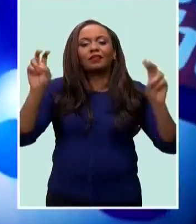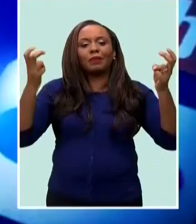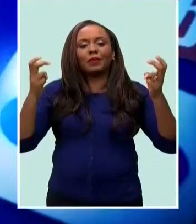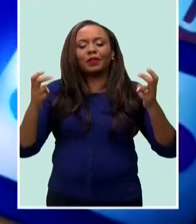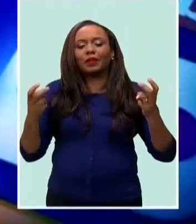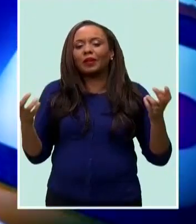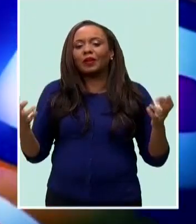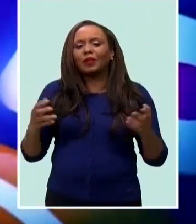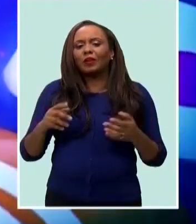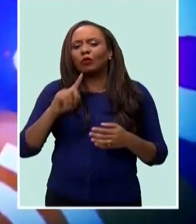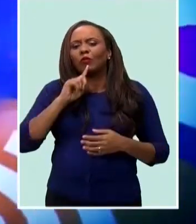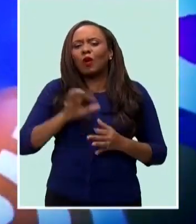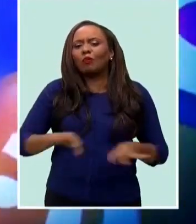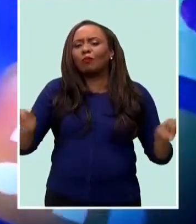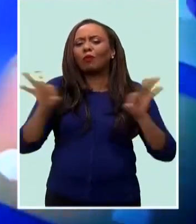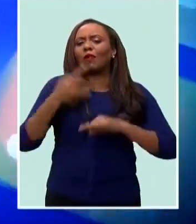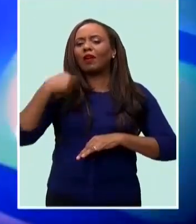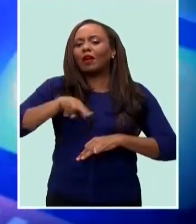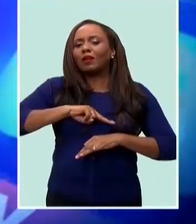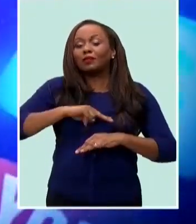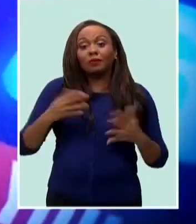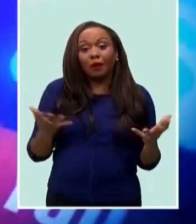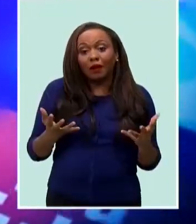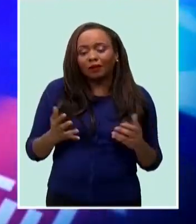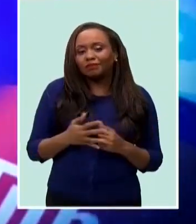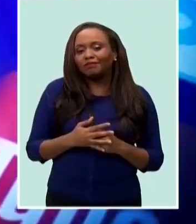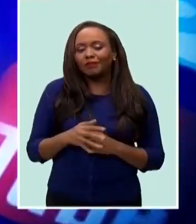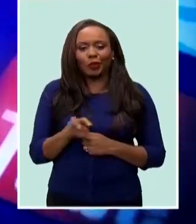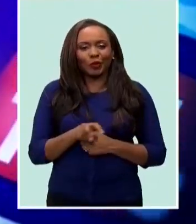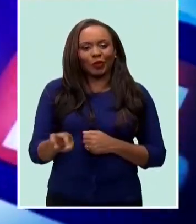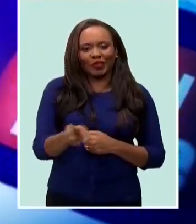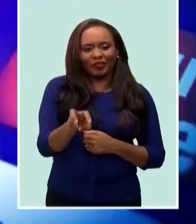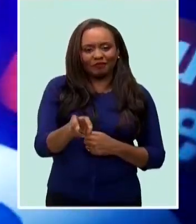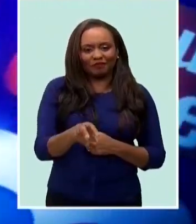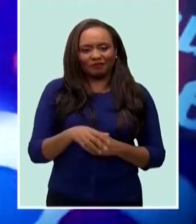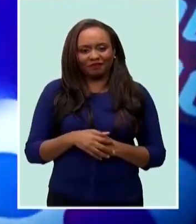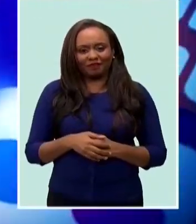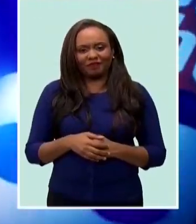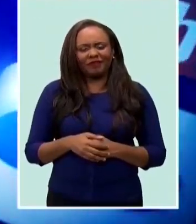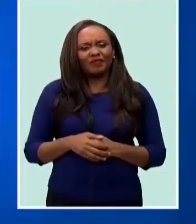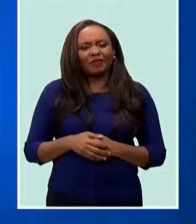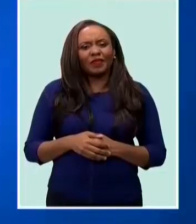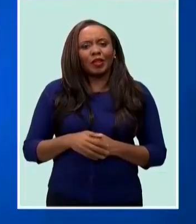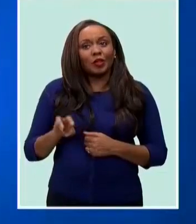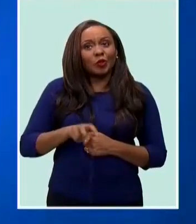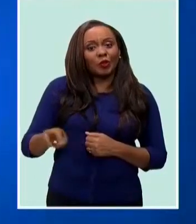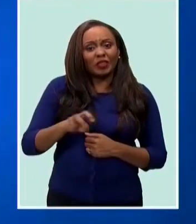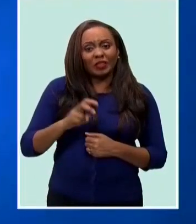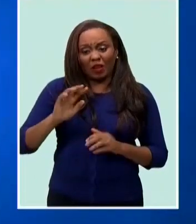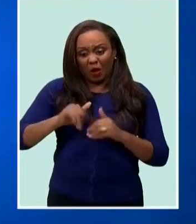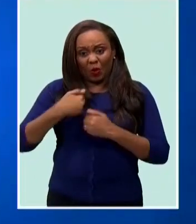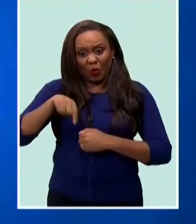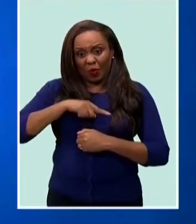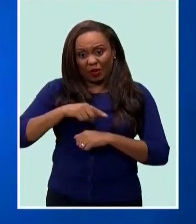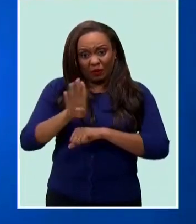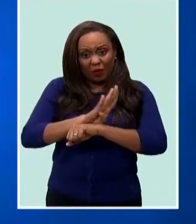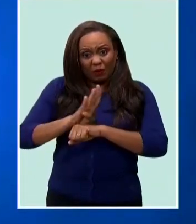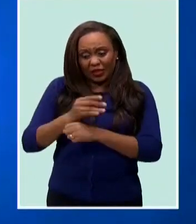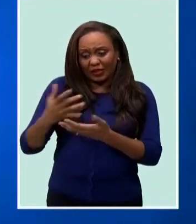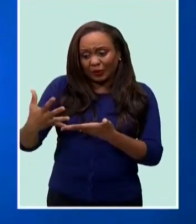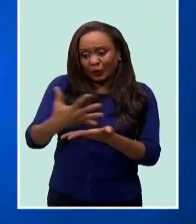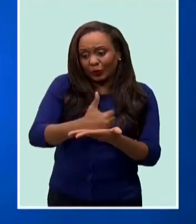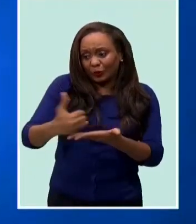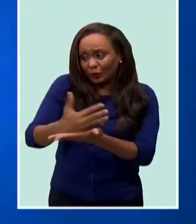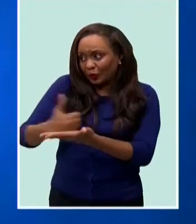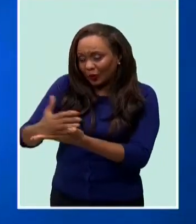that means a lot to us here in Barbados. That's tourism. It's our main foreign exchange earner, and in recent years, tourism officials